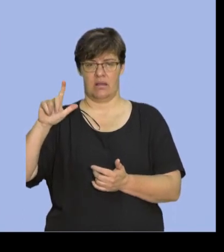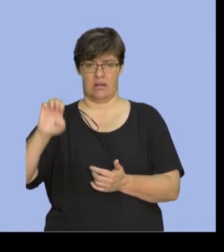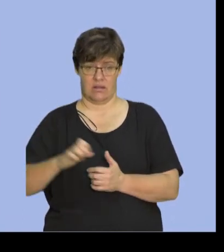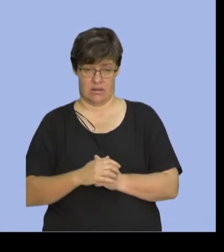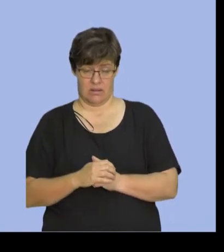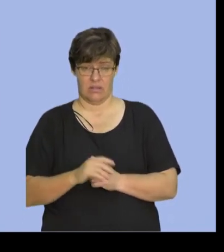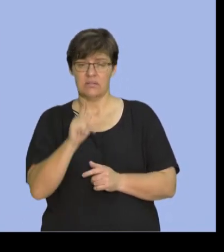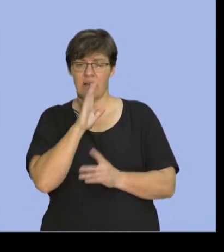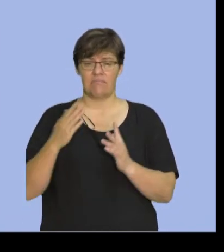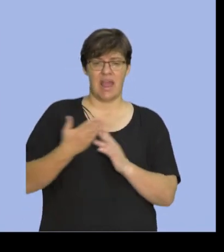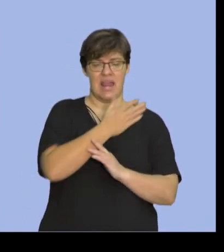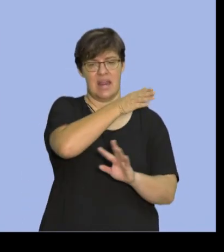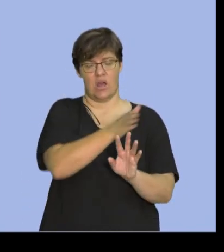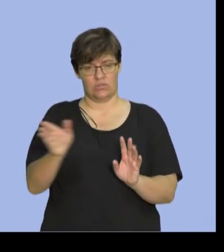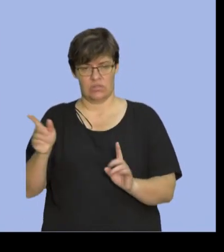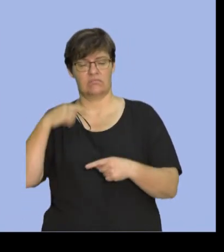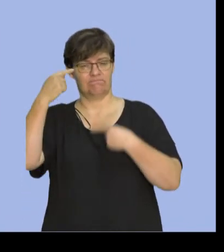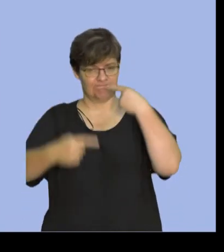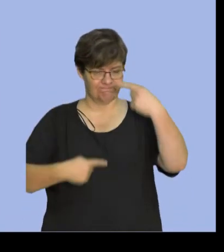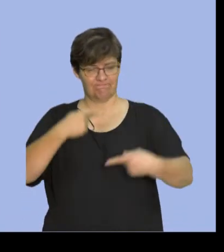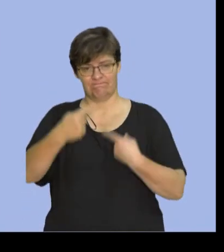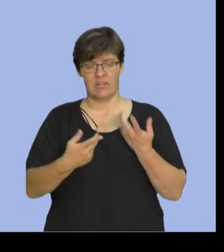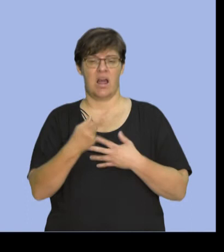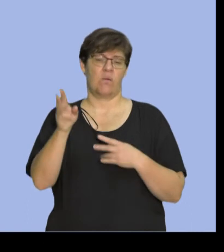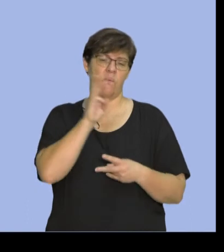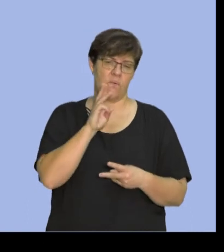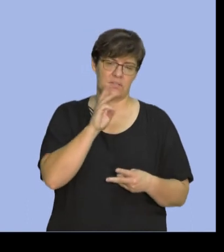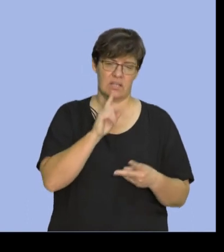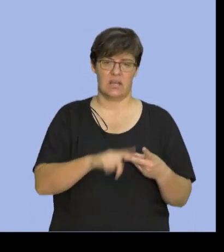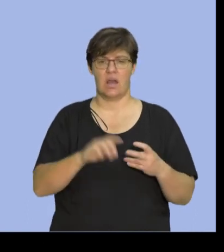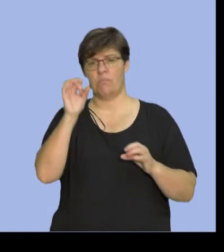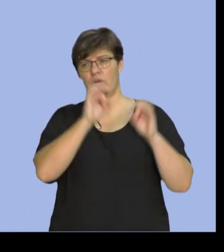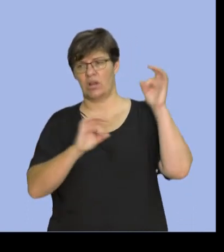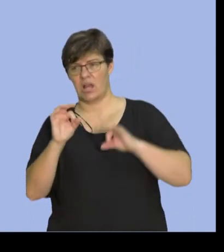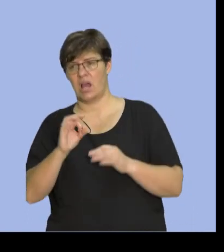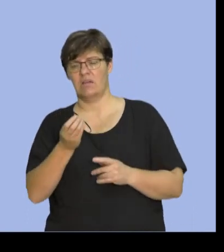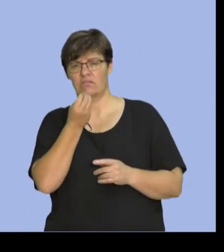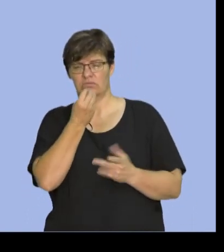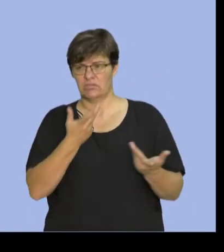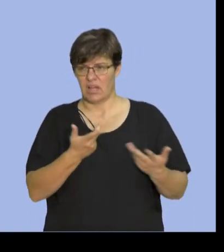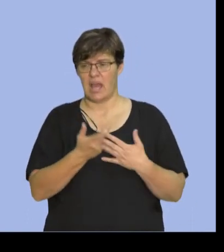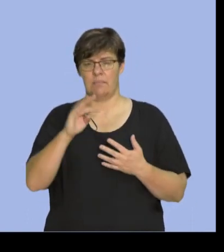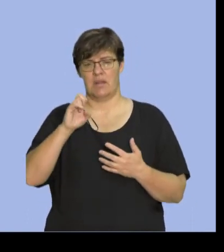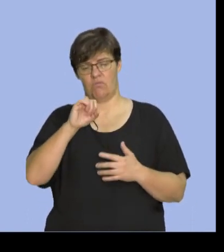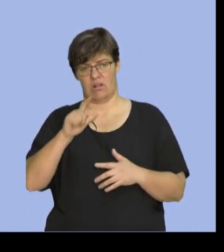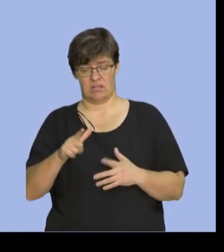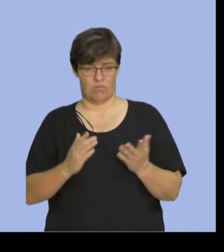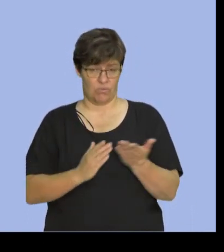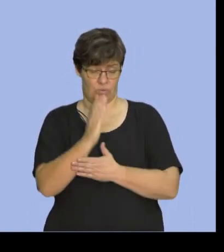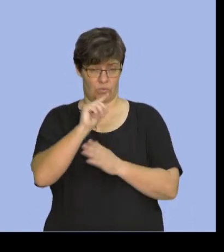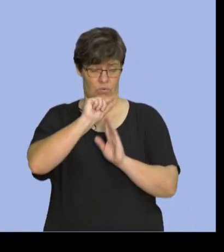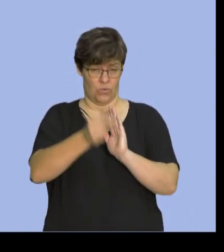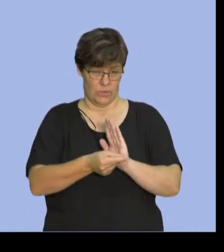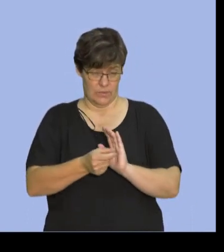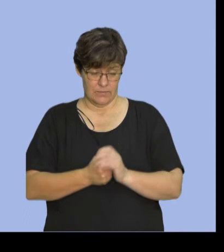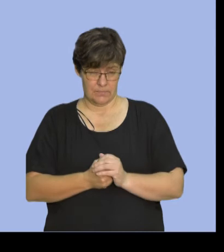in and out and the circulation of materials such as water, molecular nutrients, and minerals through the membrane. It